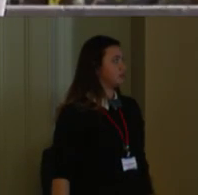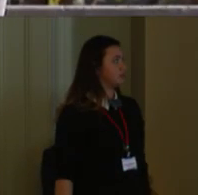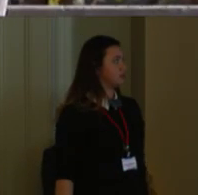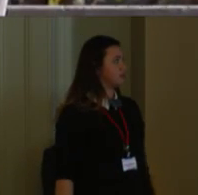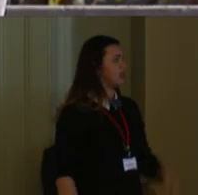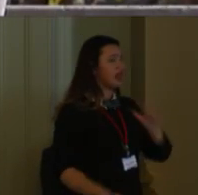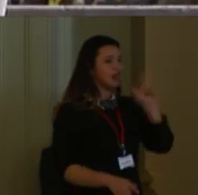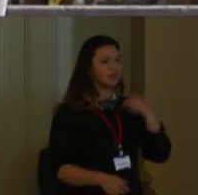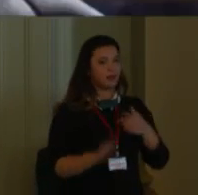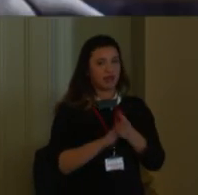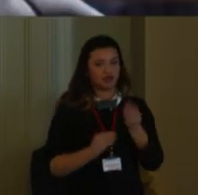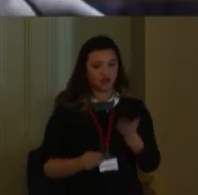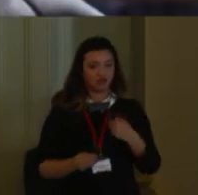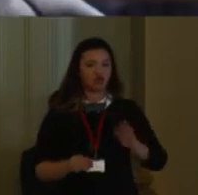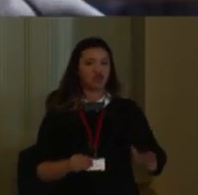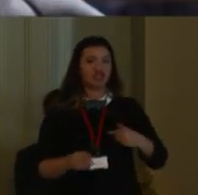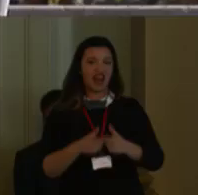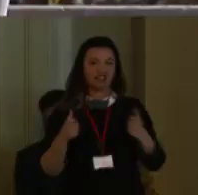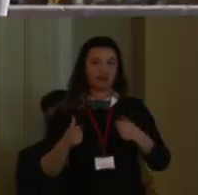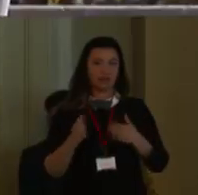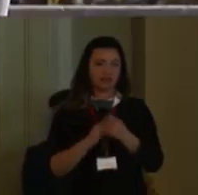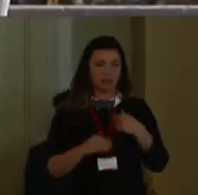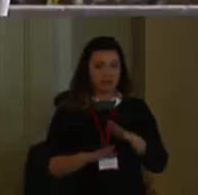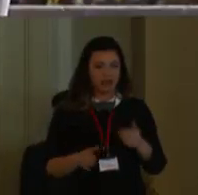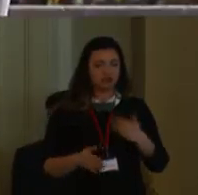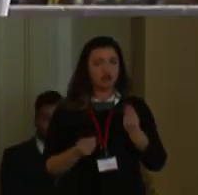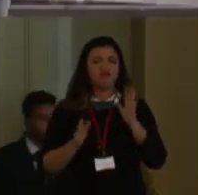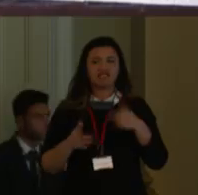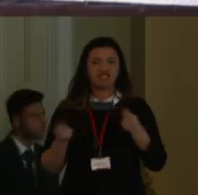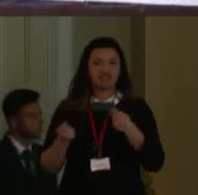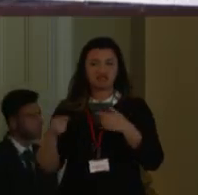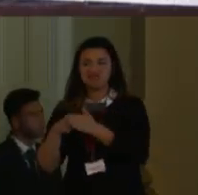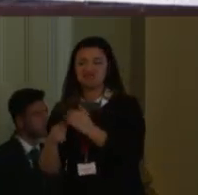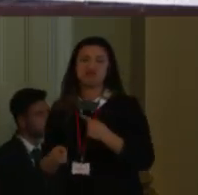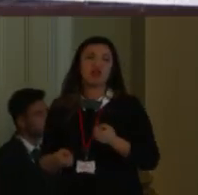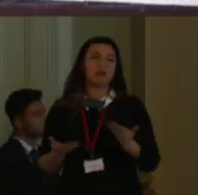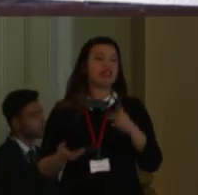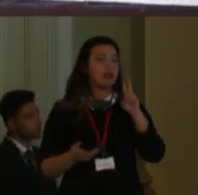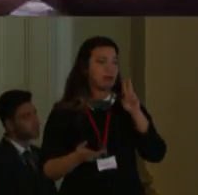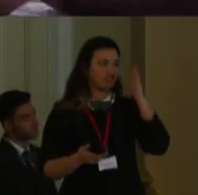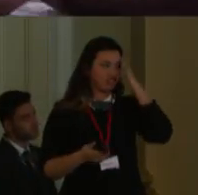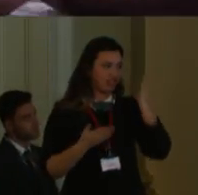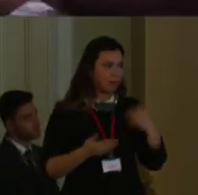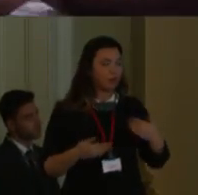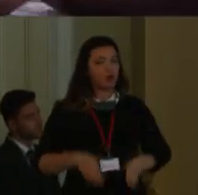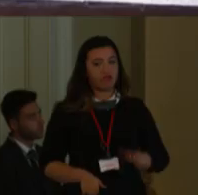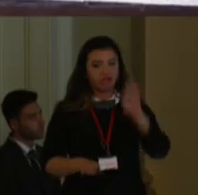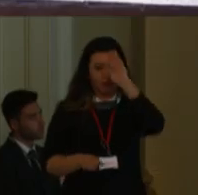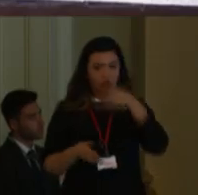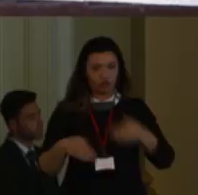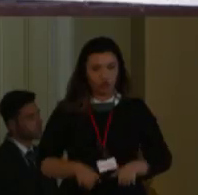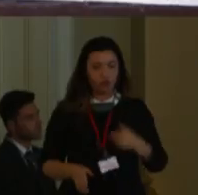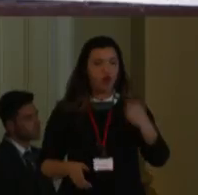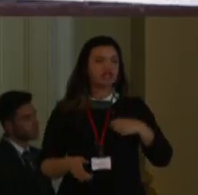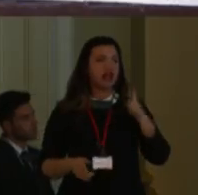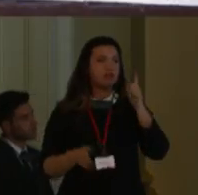Lise mezunuyum, çocuk gelişimi bitirdim. Çok fazla bir iş olanağı yok şu an. 25 yaşındayım. Doğma büyüme İstanbulluyum. Özel bir işletmede